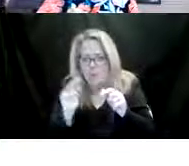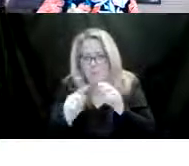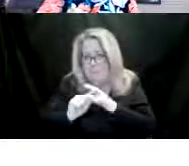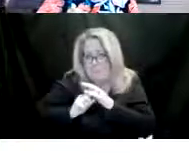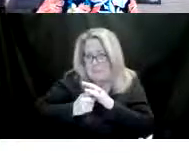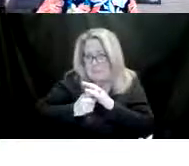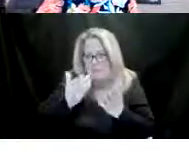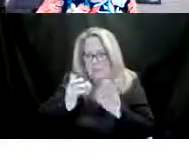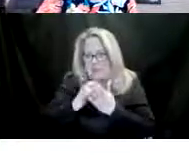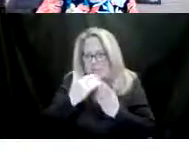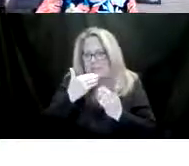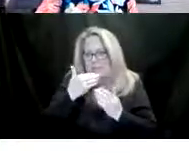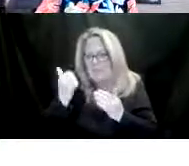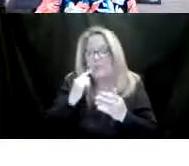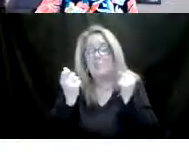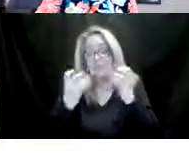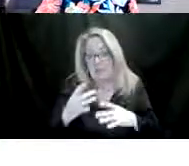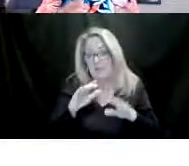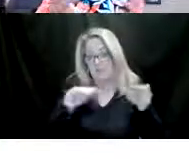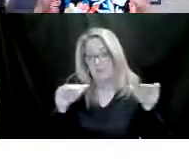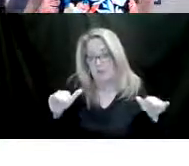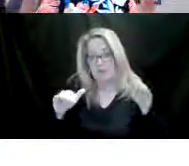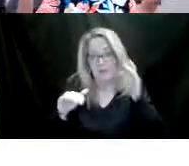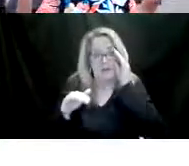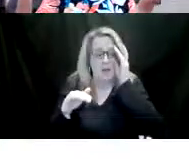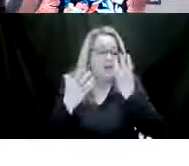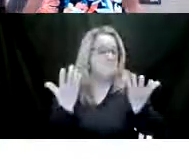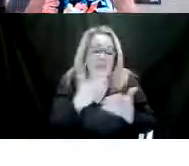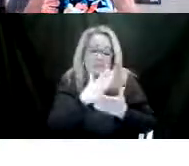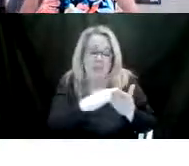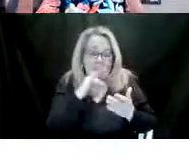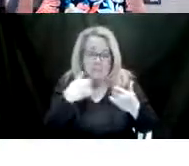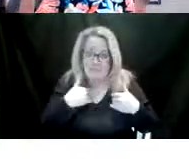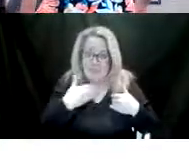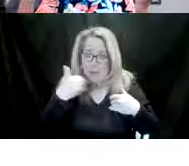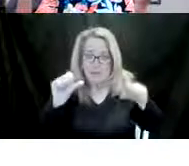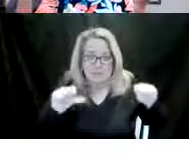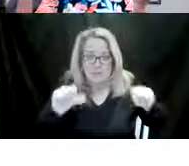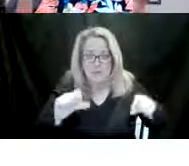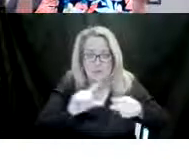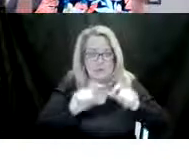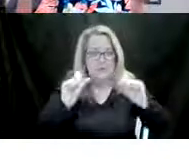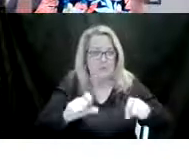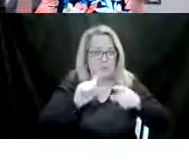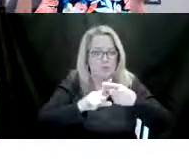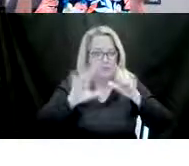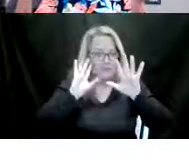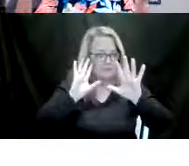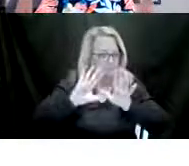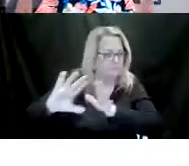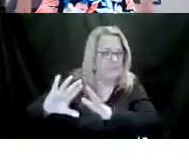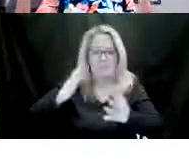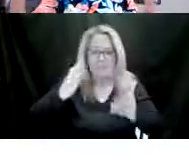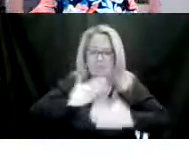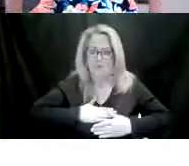be ideal for many children. Some kids have a better ability to sort of filter that out, and they might enjoy kind